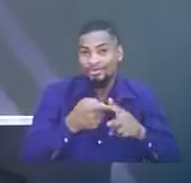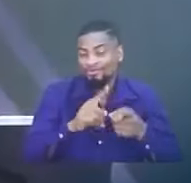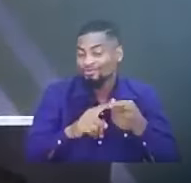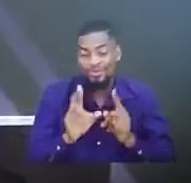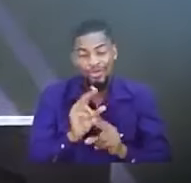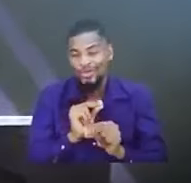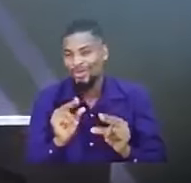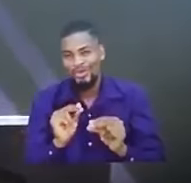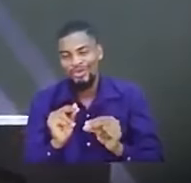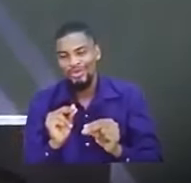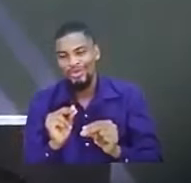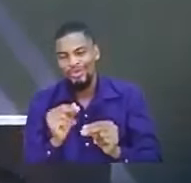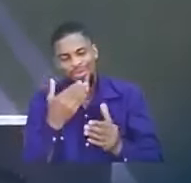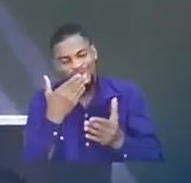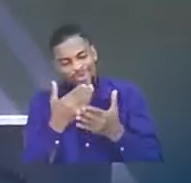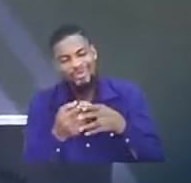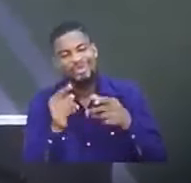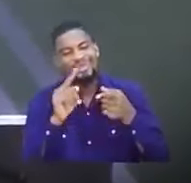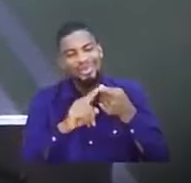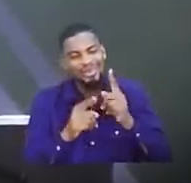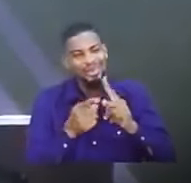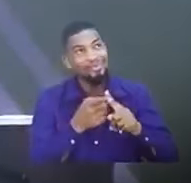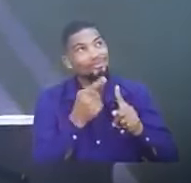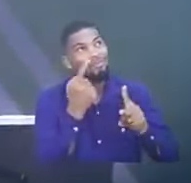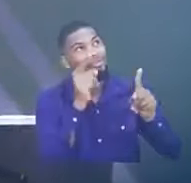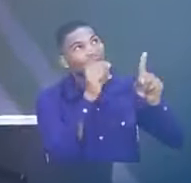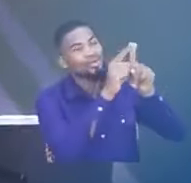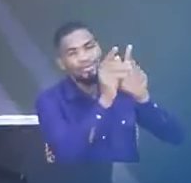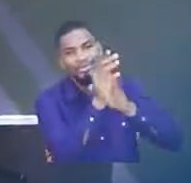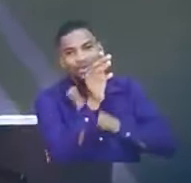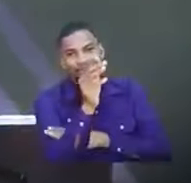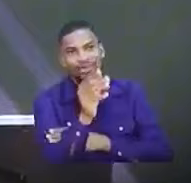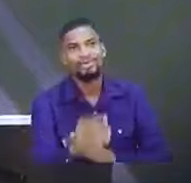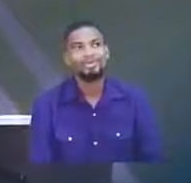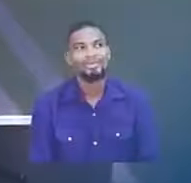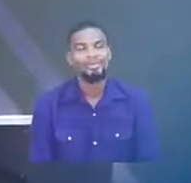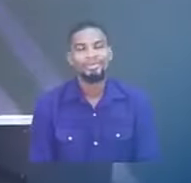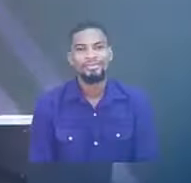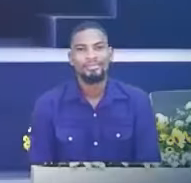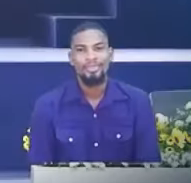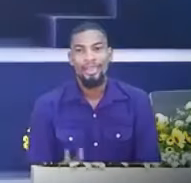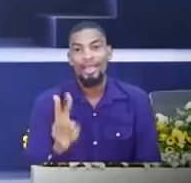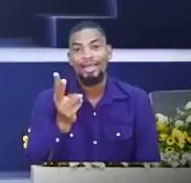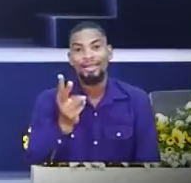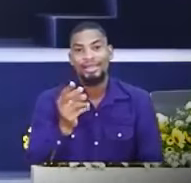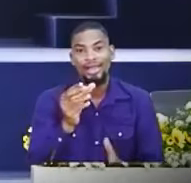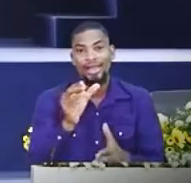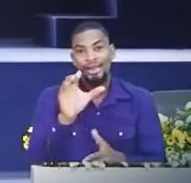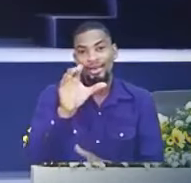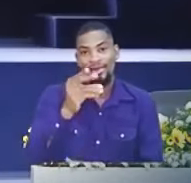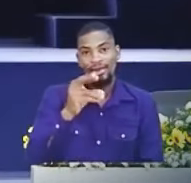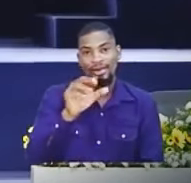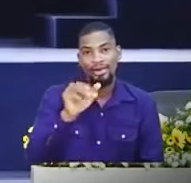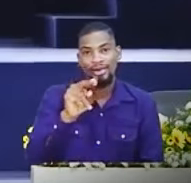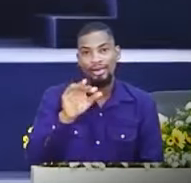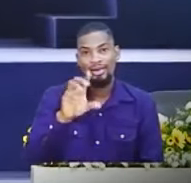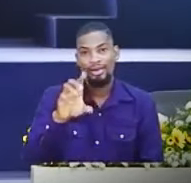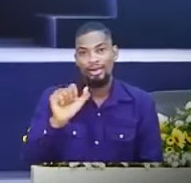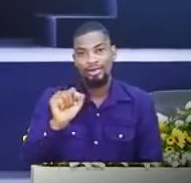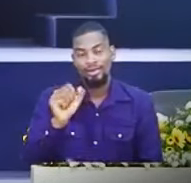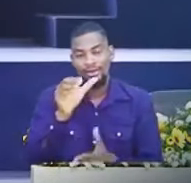Davids, but a friend of God. 2 Chronicles chapter 20, verse